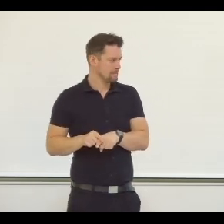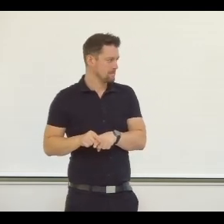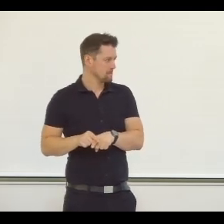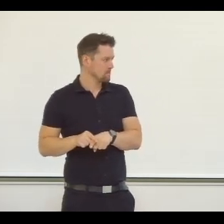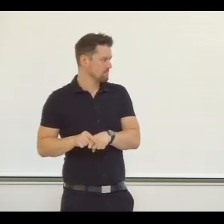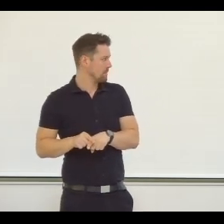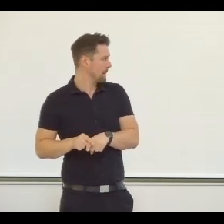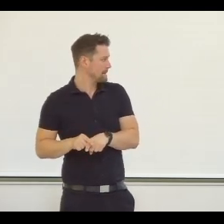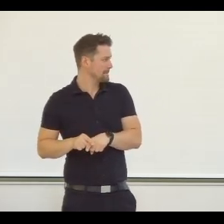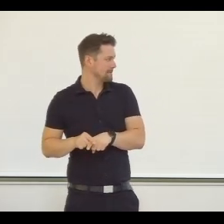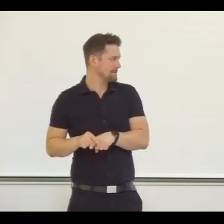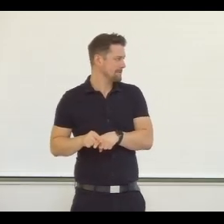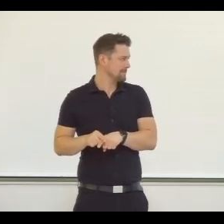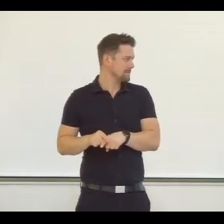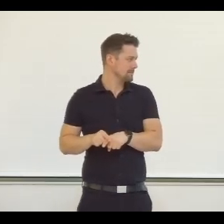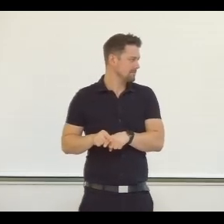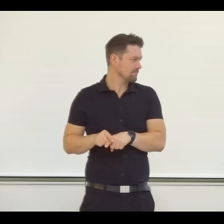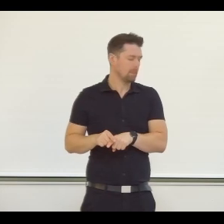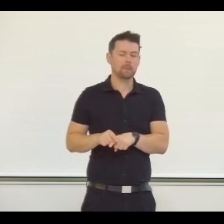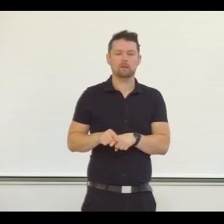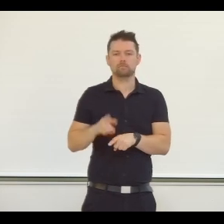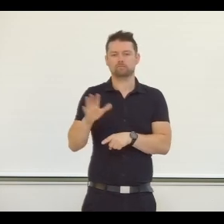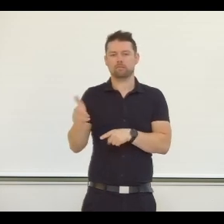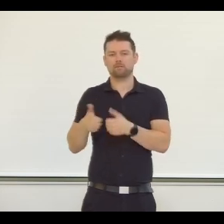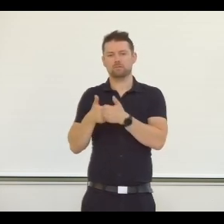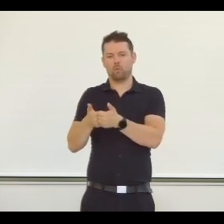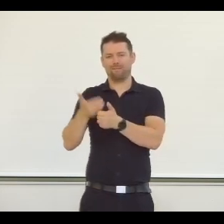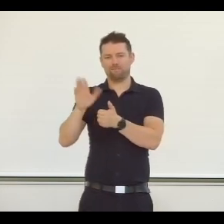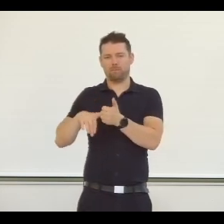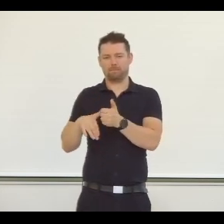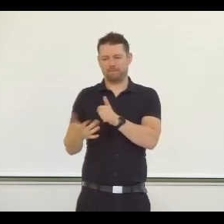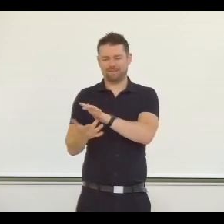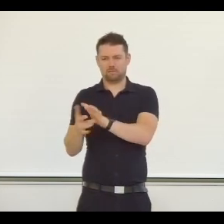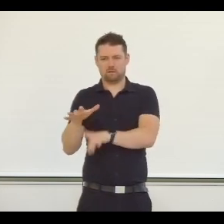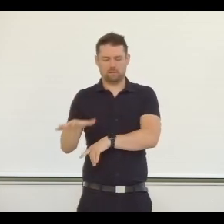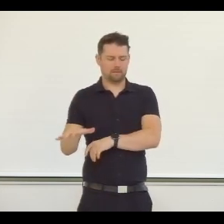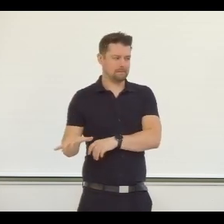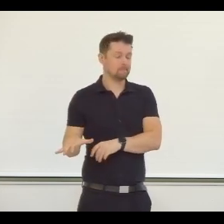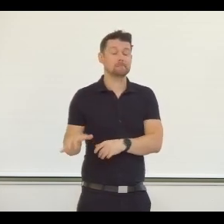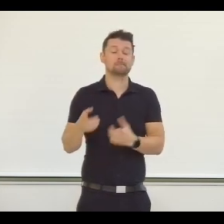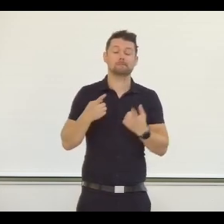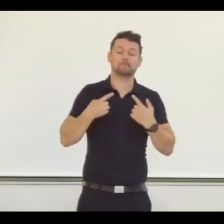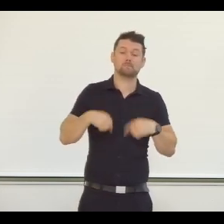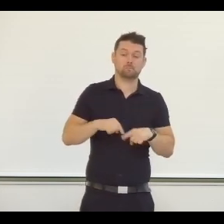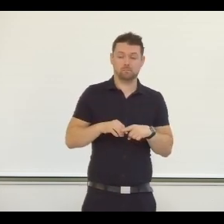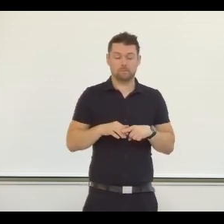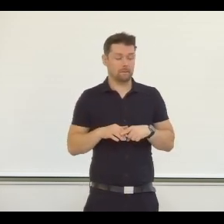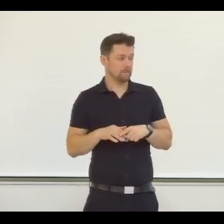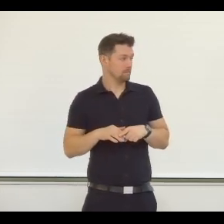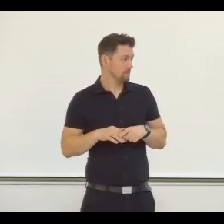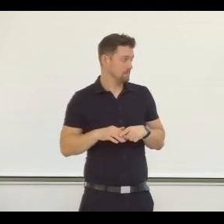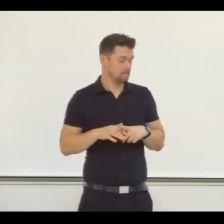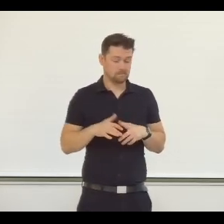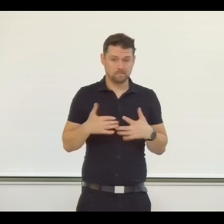the GSOC, Space Operations Center. And we did this